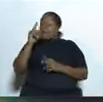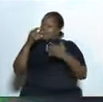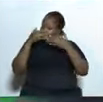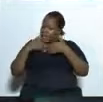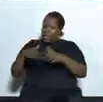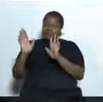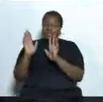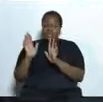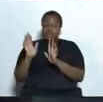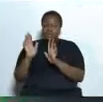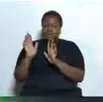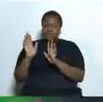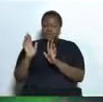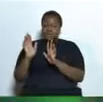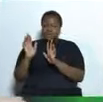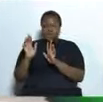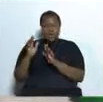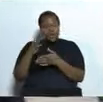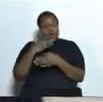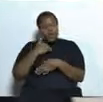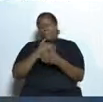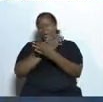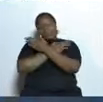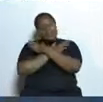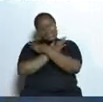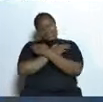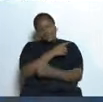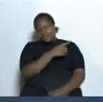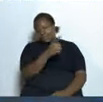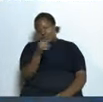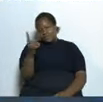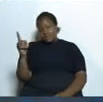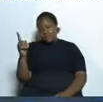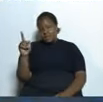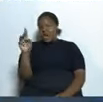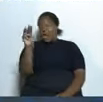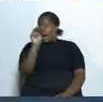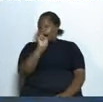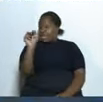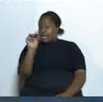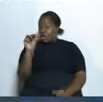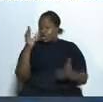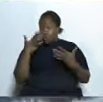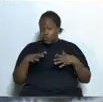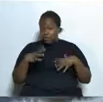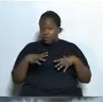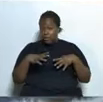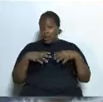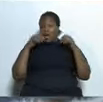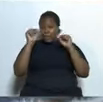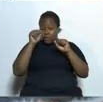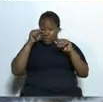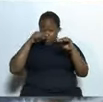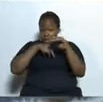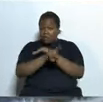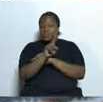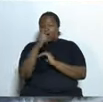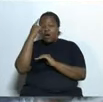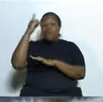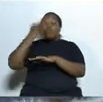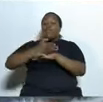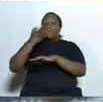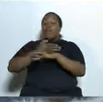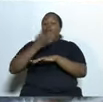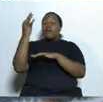left. My friends, millions are going to fall for the Antichrist in the future.